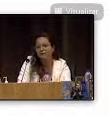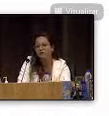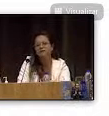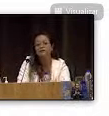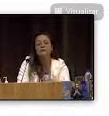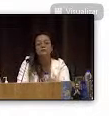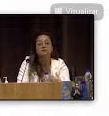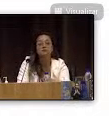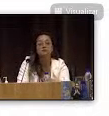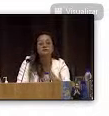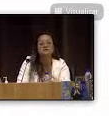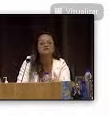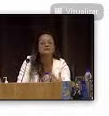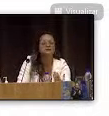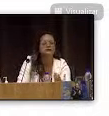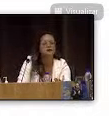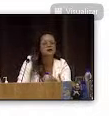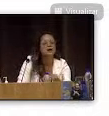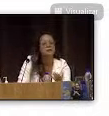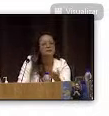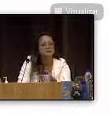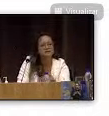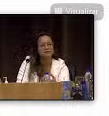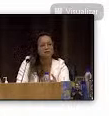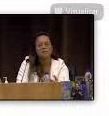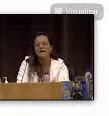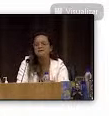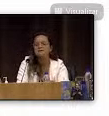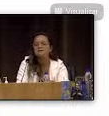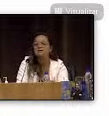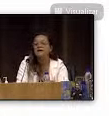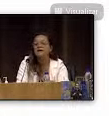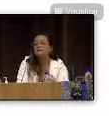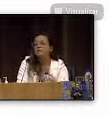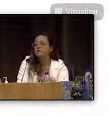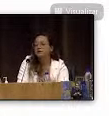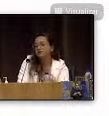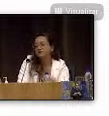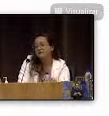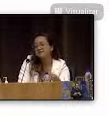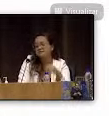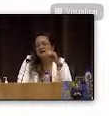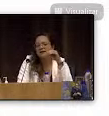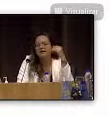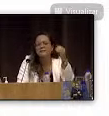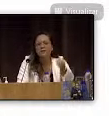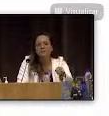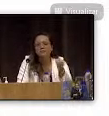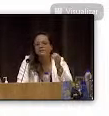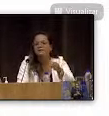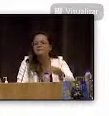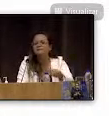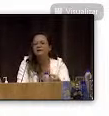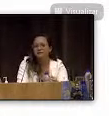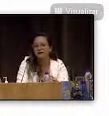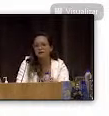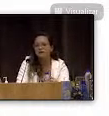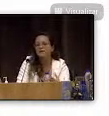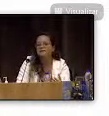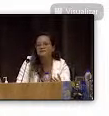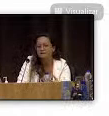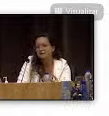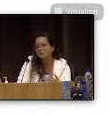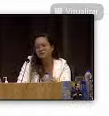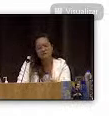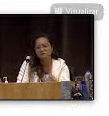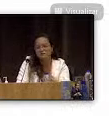show the difficulty of an adequate register a research like this. It's important for someone who's on the